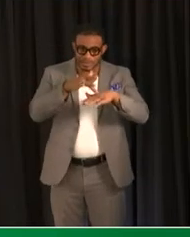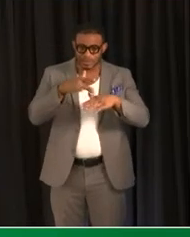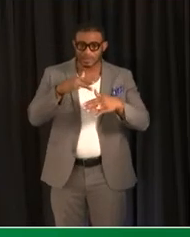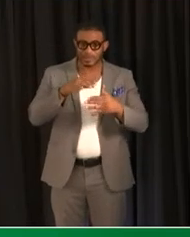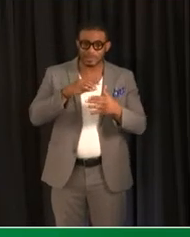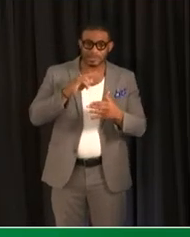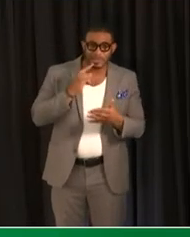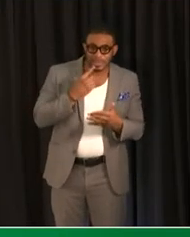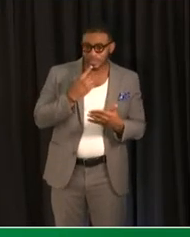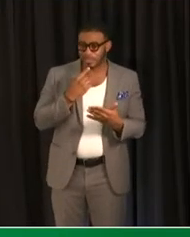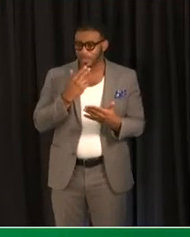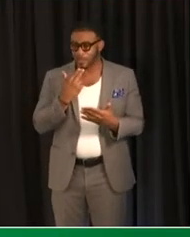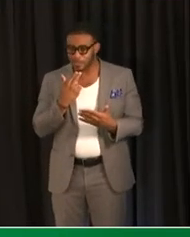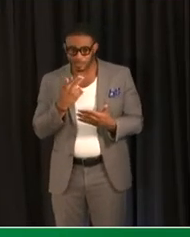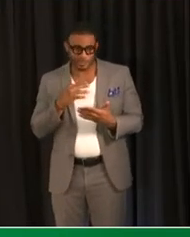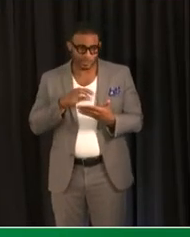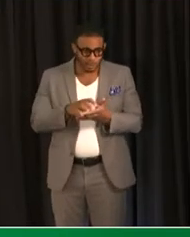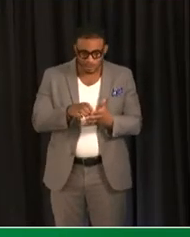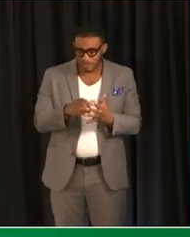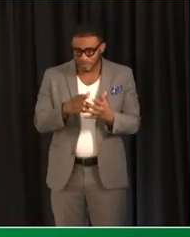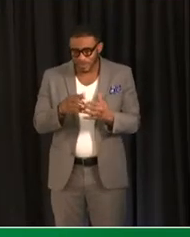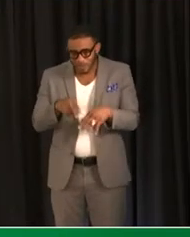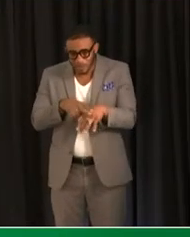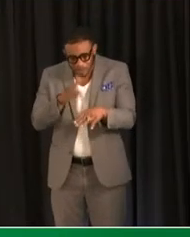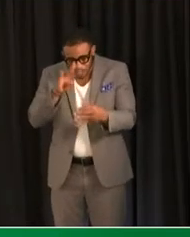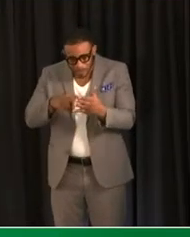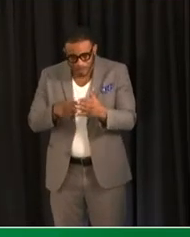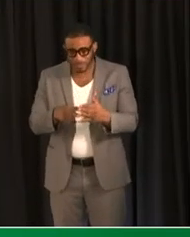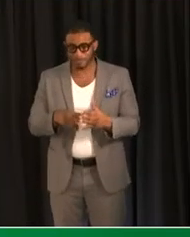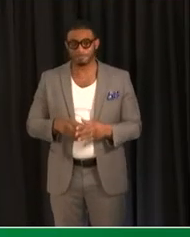candy or the cookies that they want.